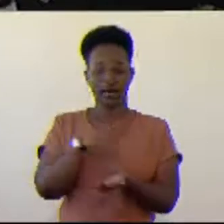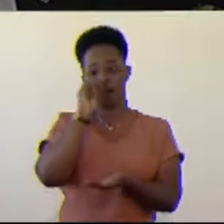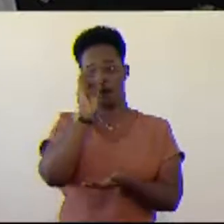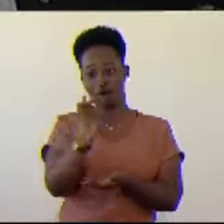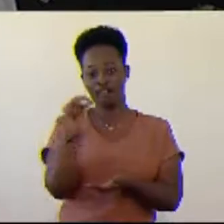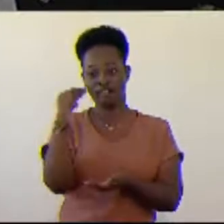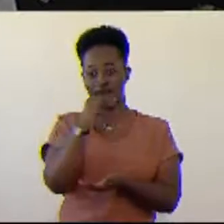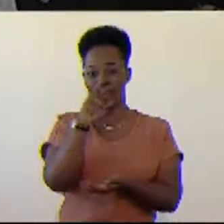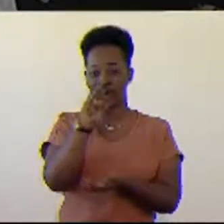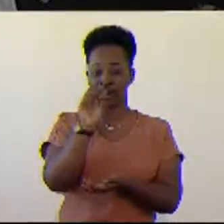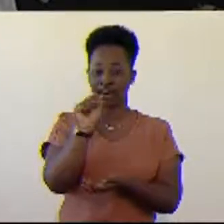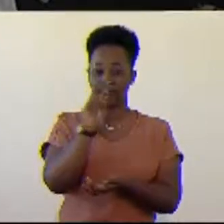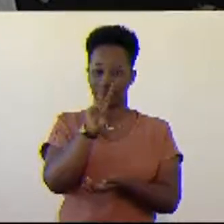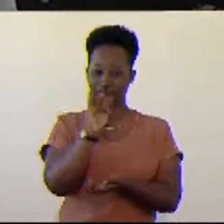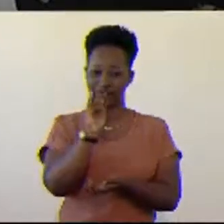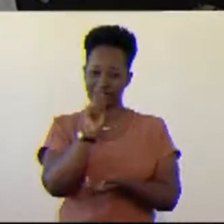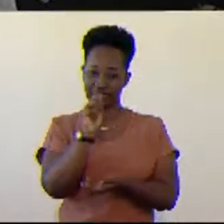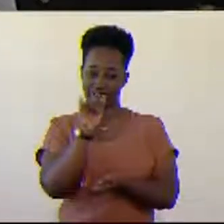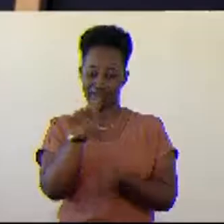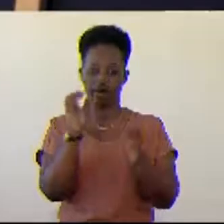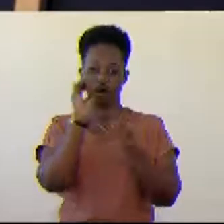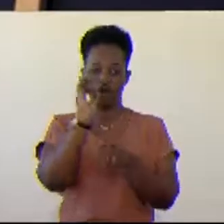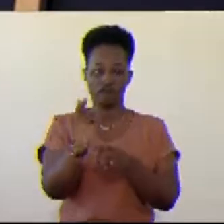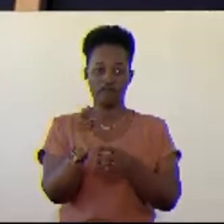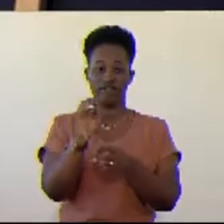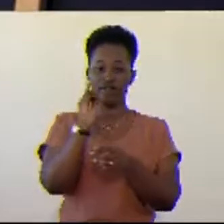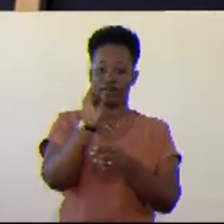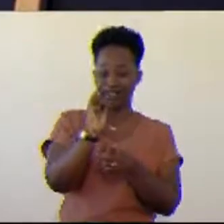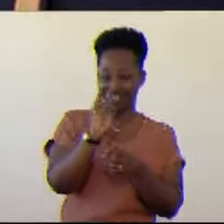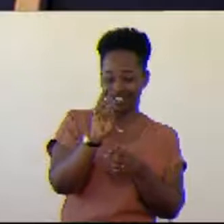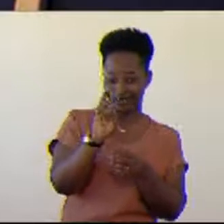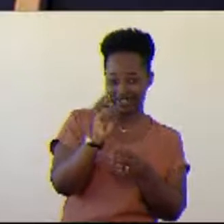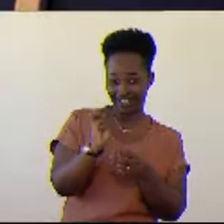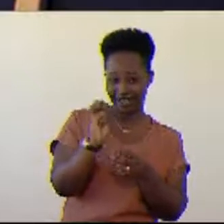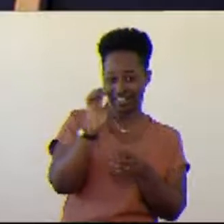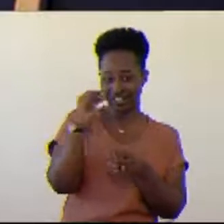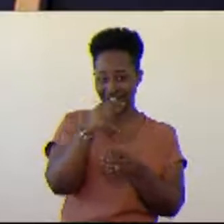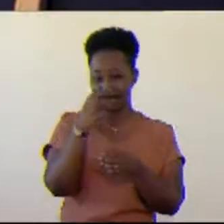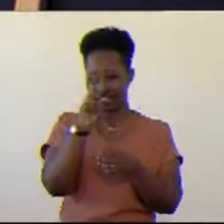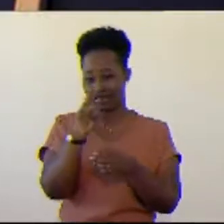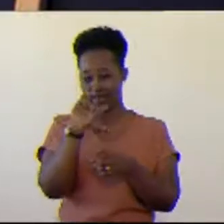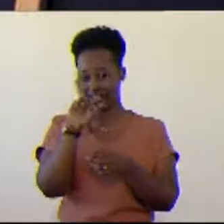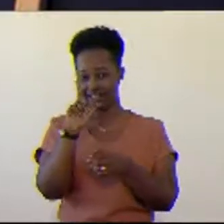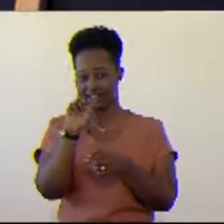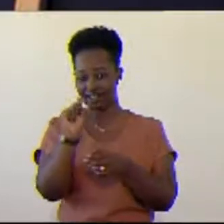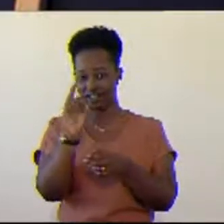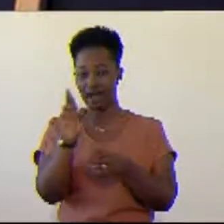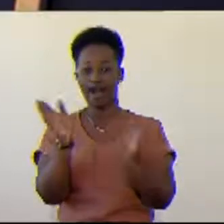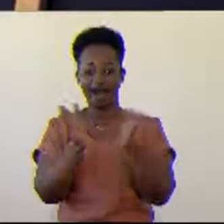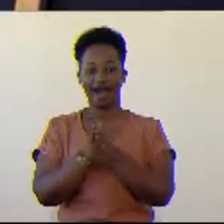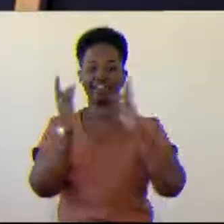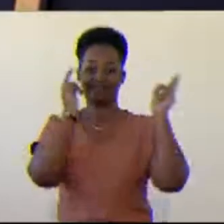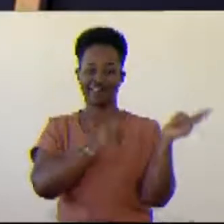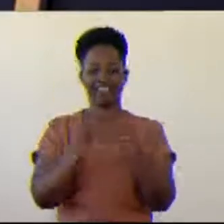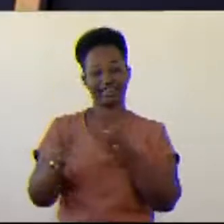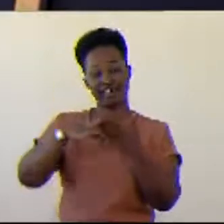lamina. Those are new words, right? But we are going to learn what those things mean in this lesson.